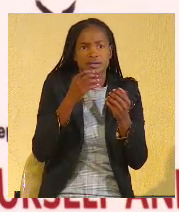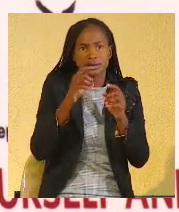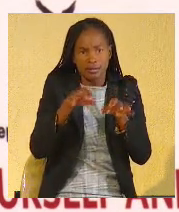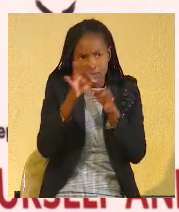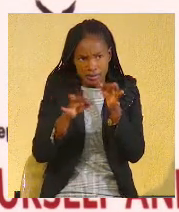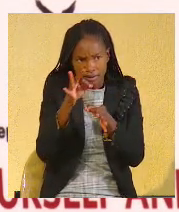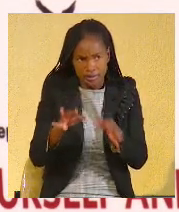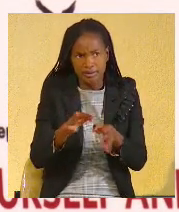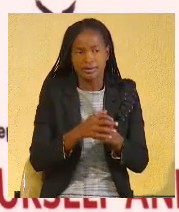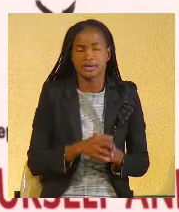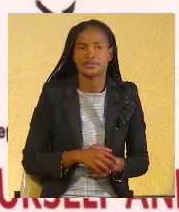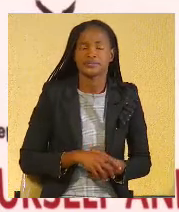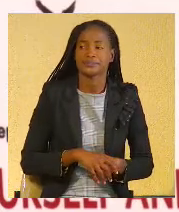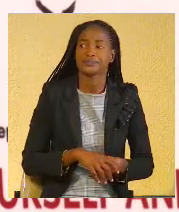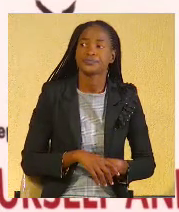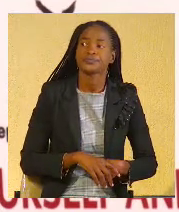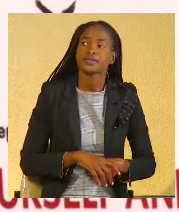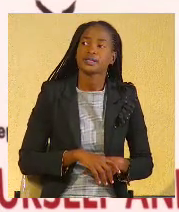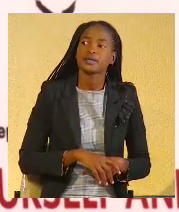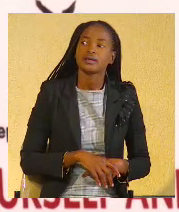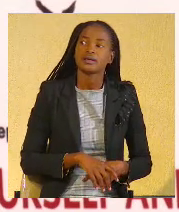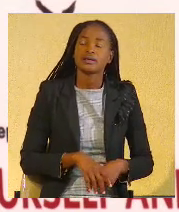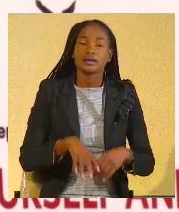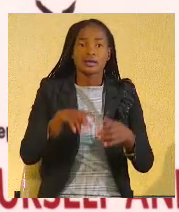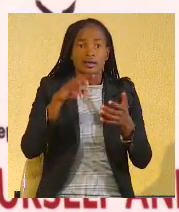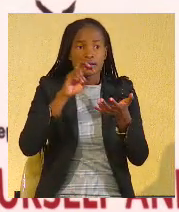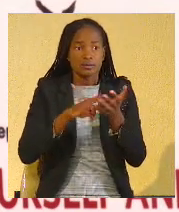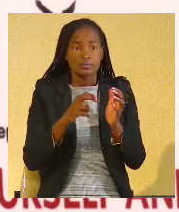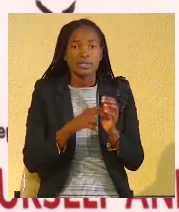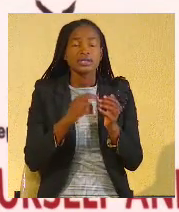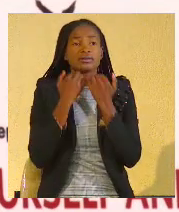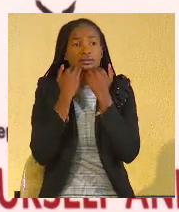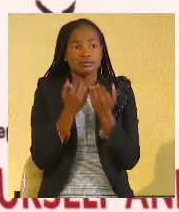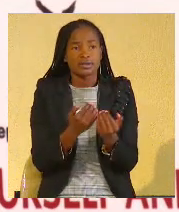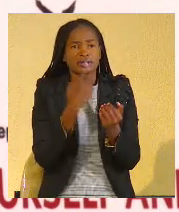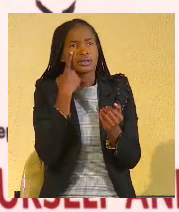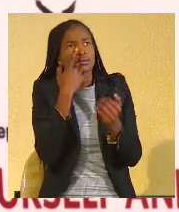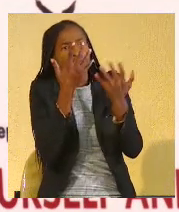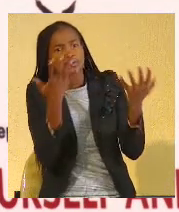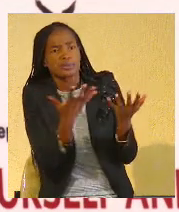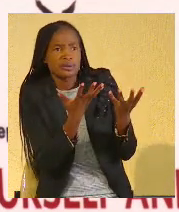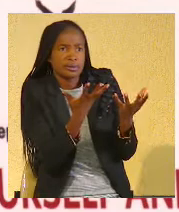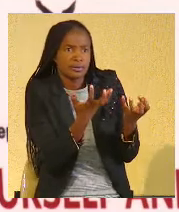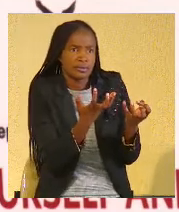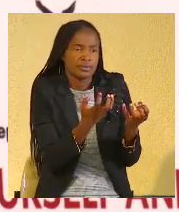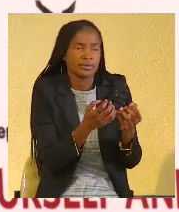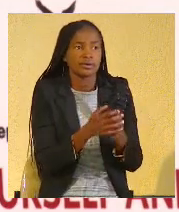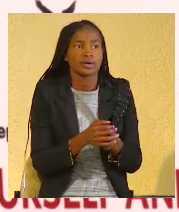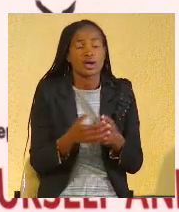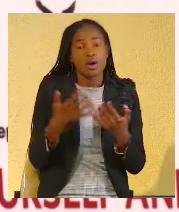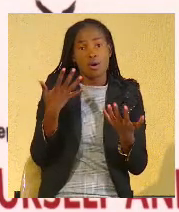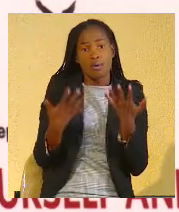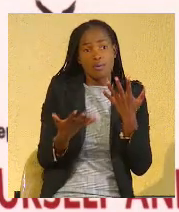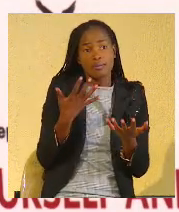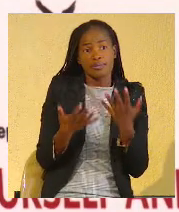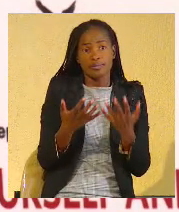should channel the items to communities with identified needs or where donors directly coordinate